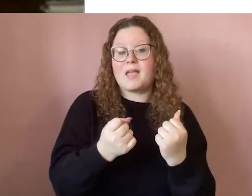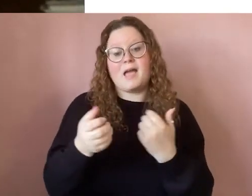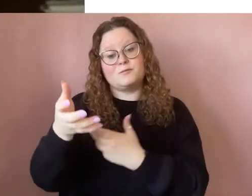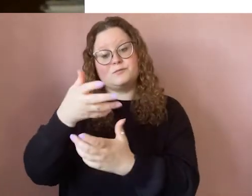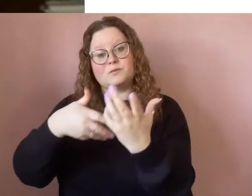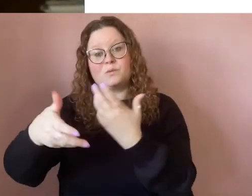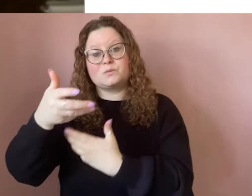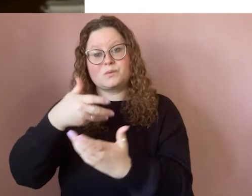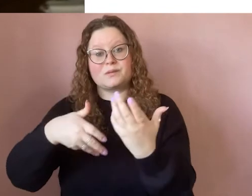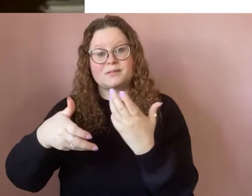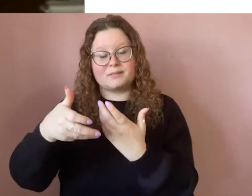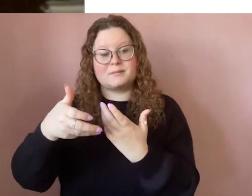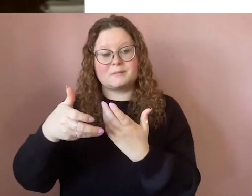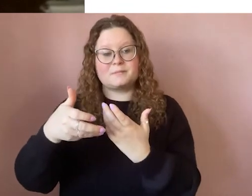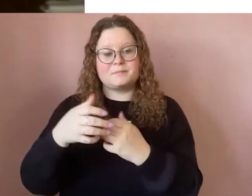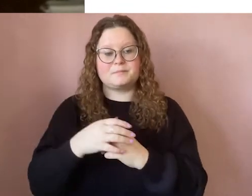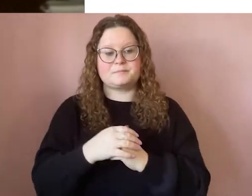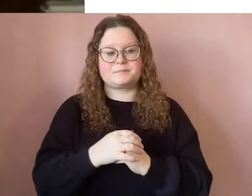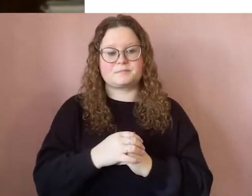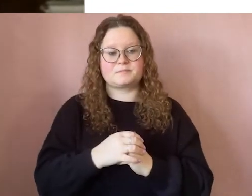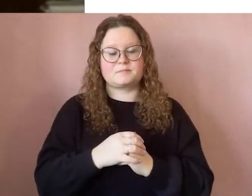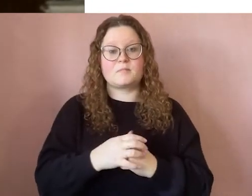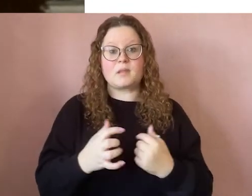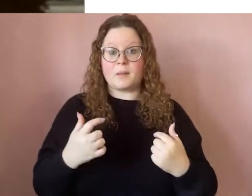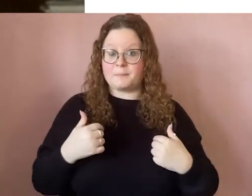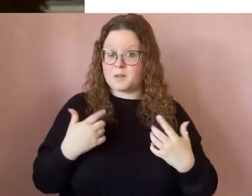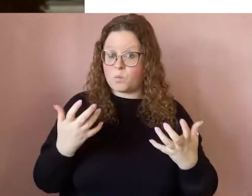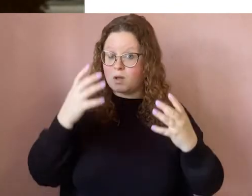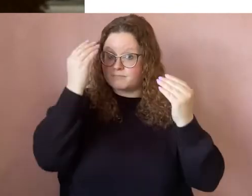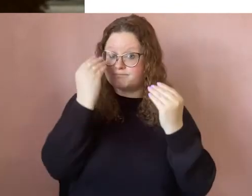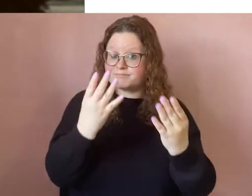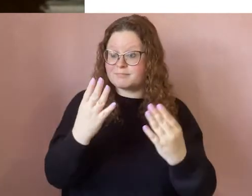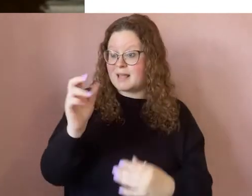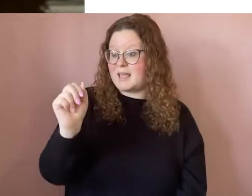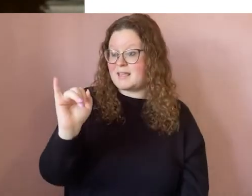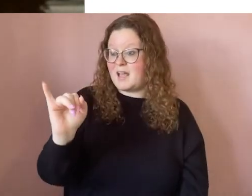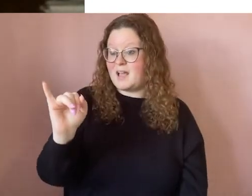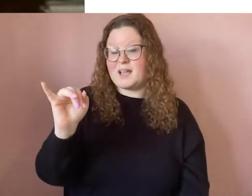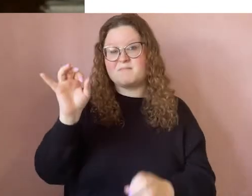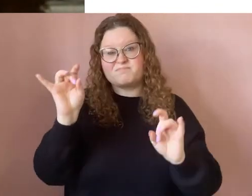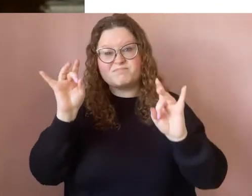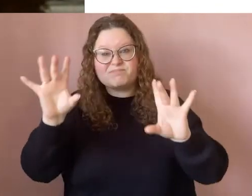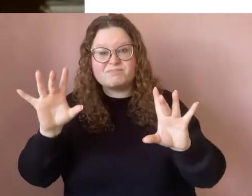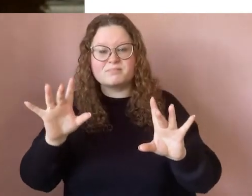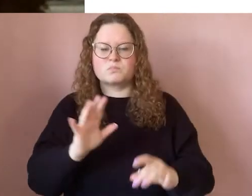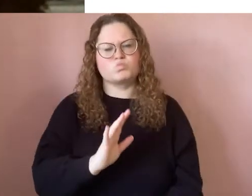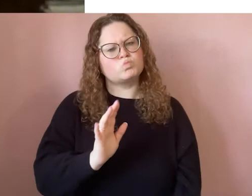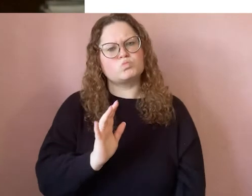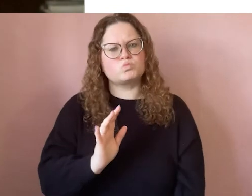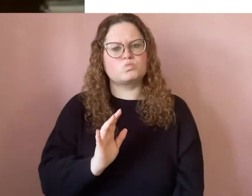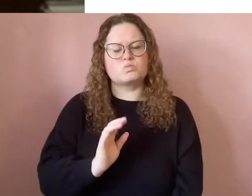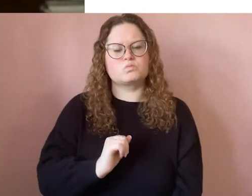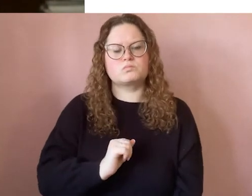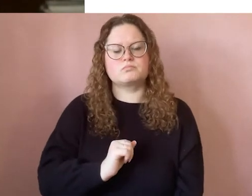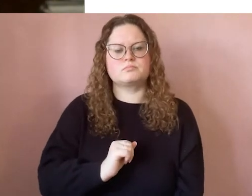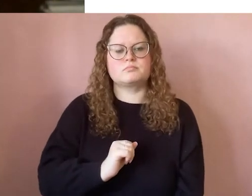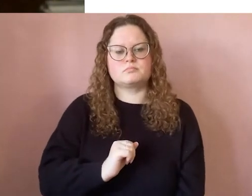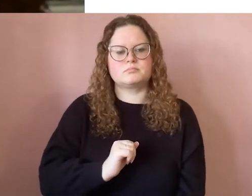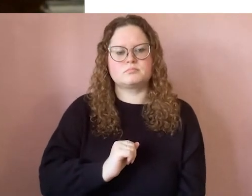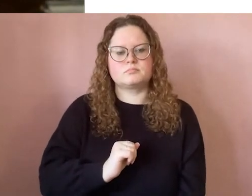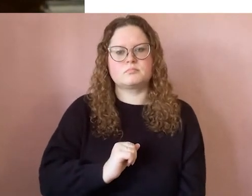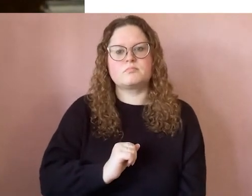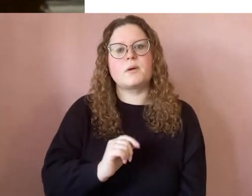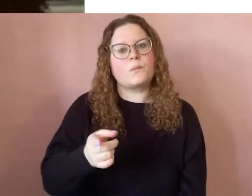Artificial intelligence and mental health are connected by the questions of uncertainty that the